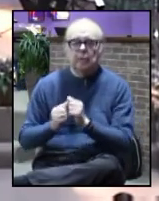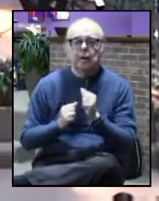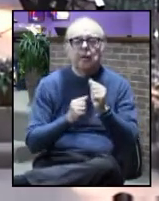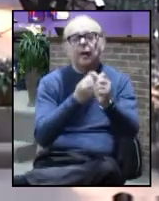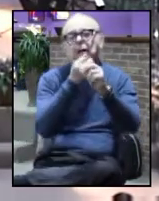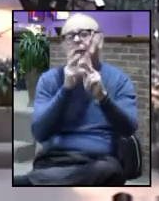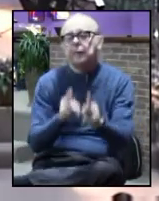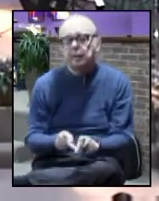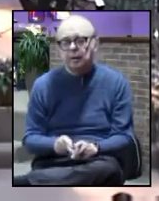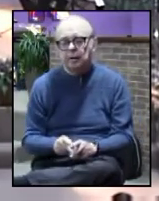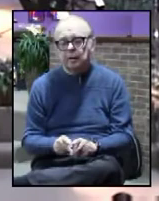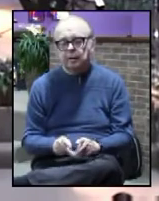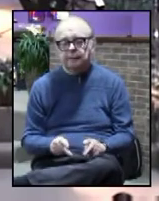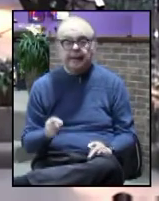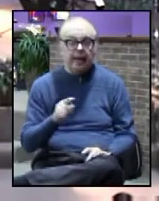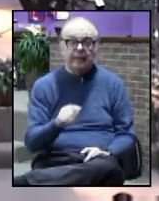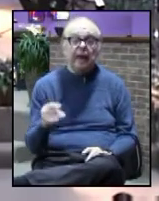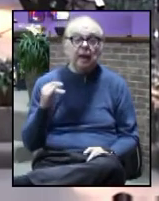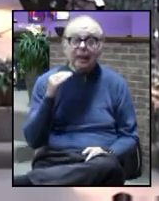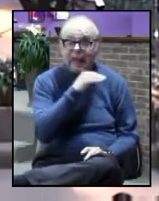follow everybody. Well, they lied.